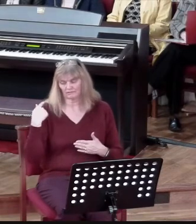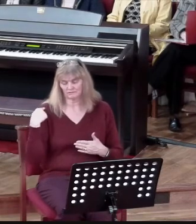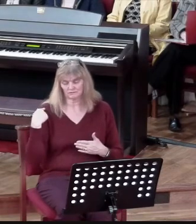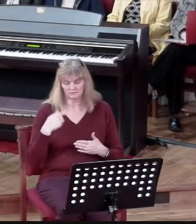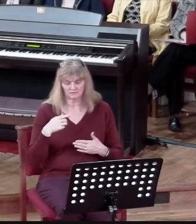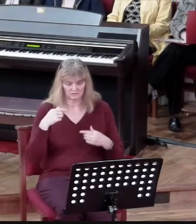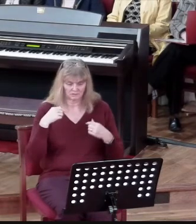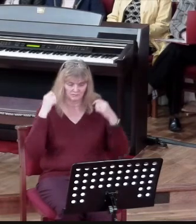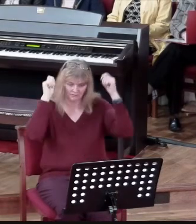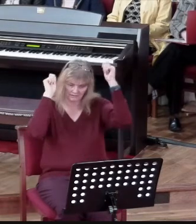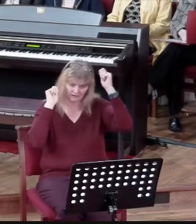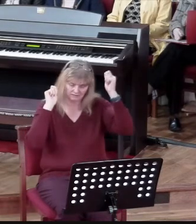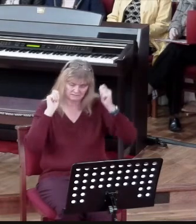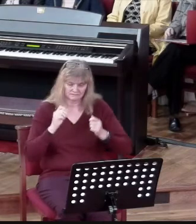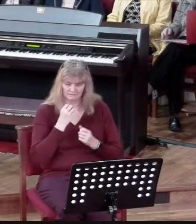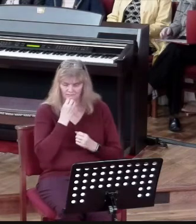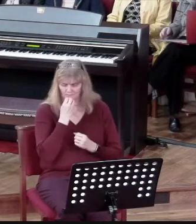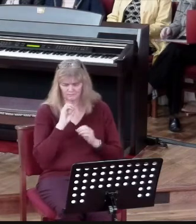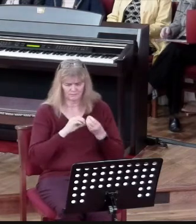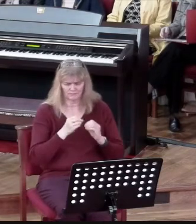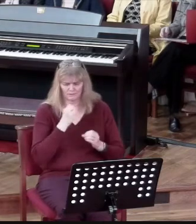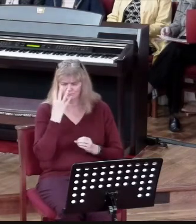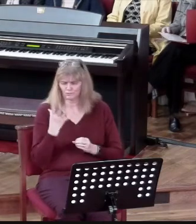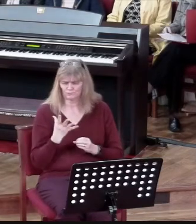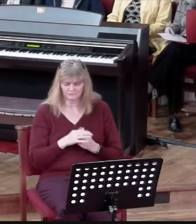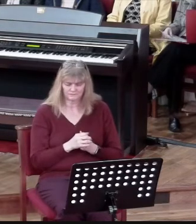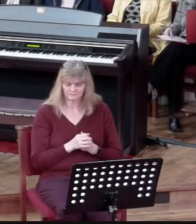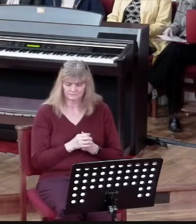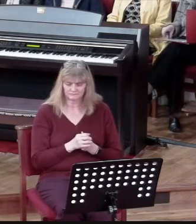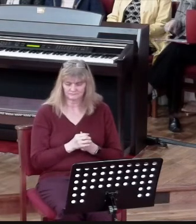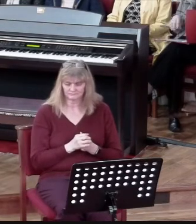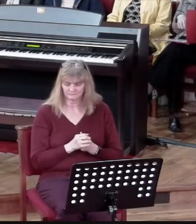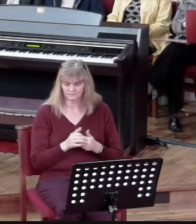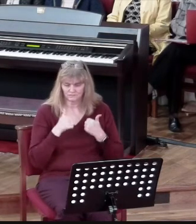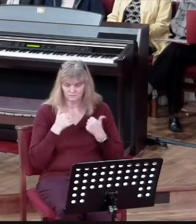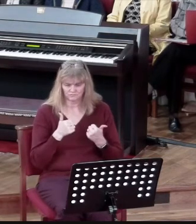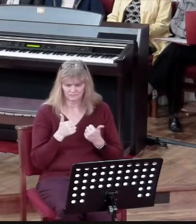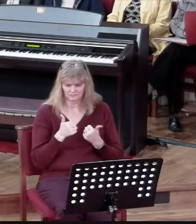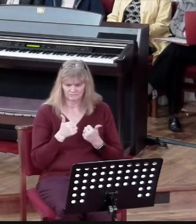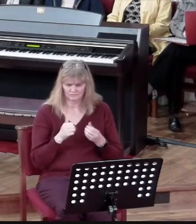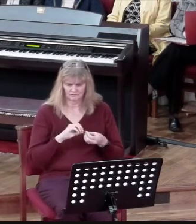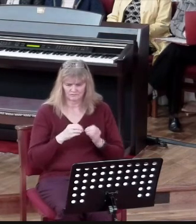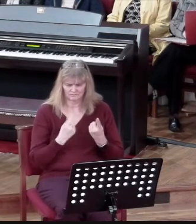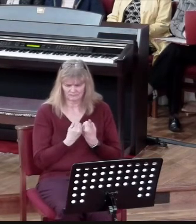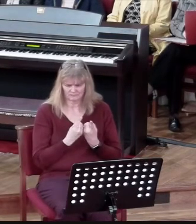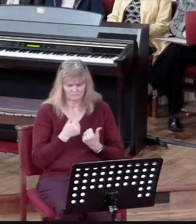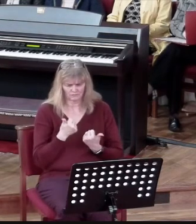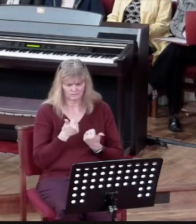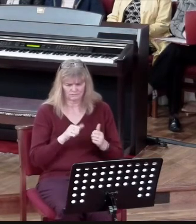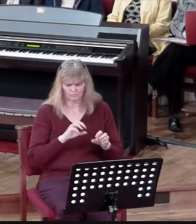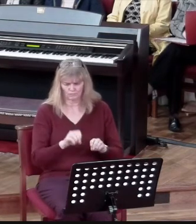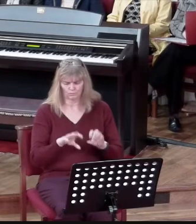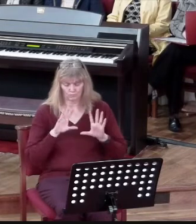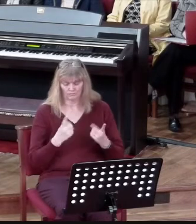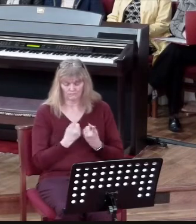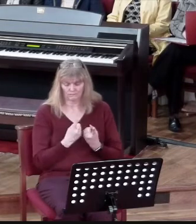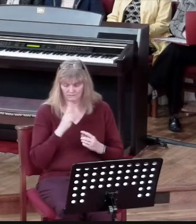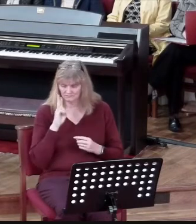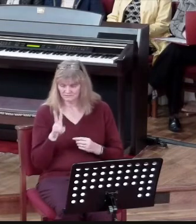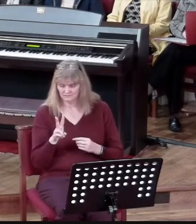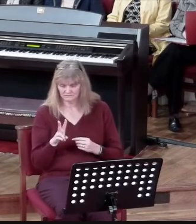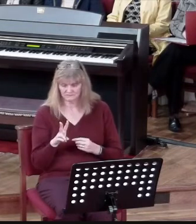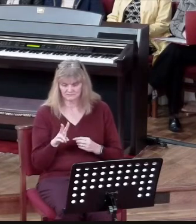Sunday and to all the mums and dads who helped make them. They were so very much appreciated and brought a great deal of Easter cheer to